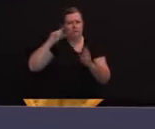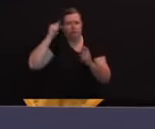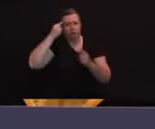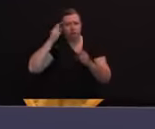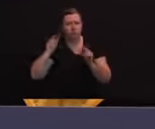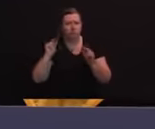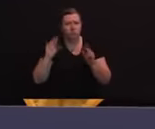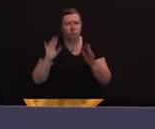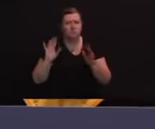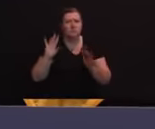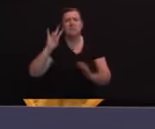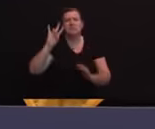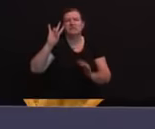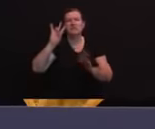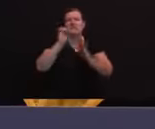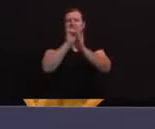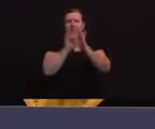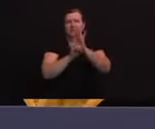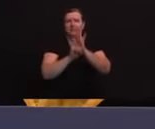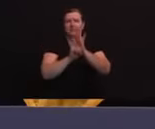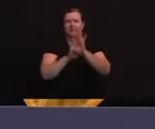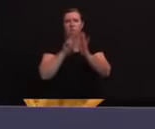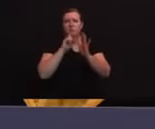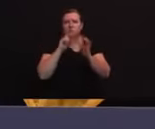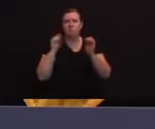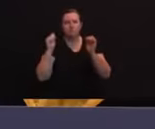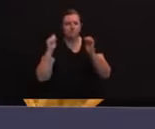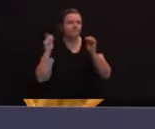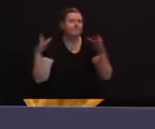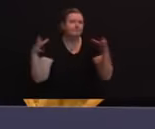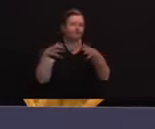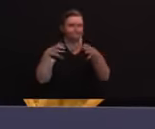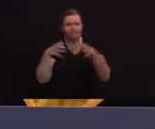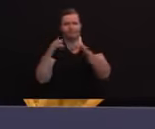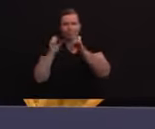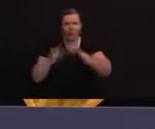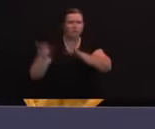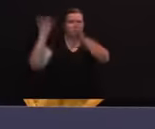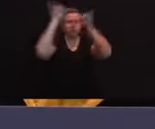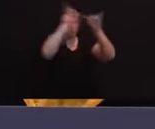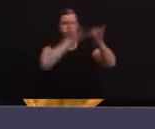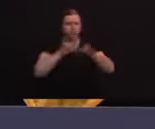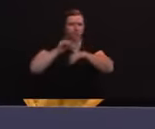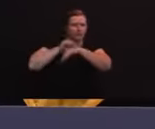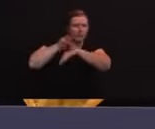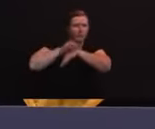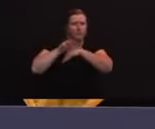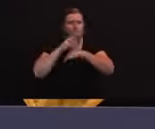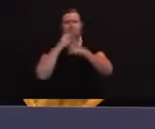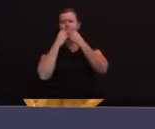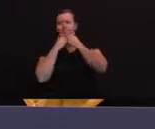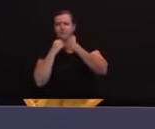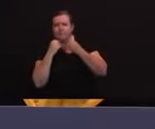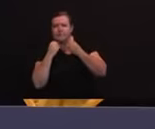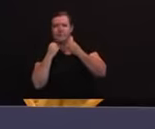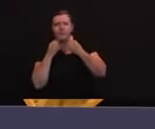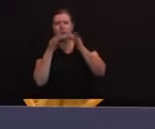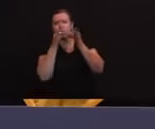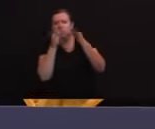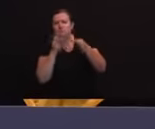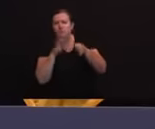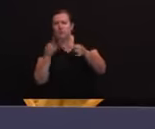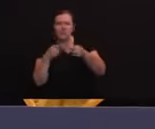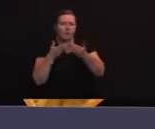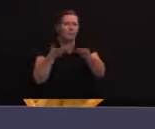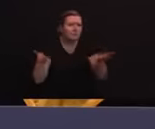seven states are going to put out some pretty consistent guidance and value statements on several things. And one of them, I think, will come sooner than later.